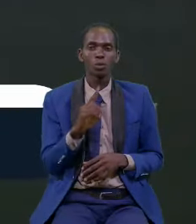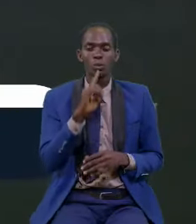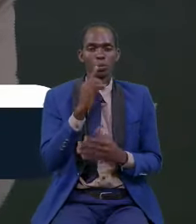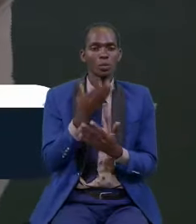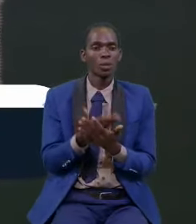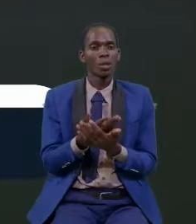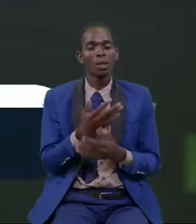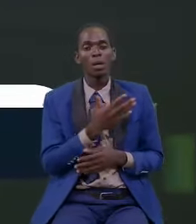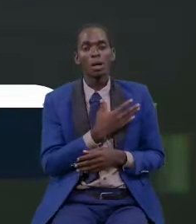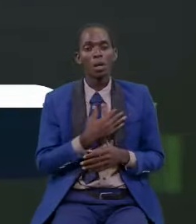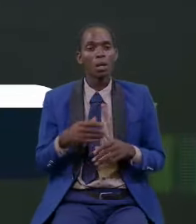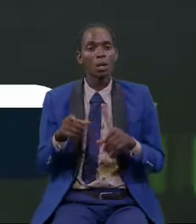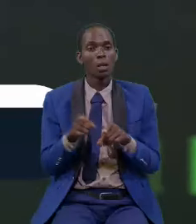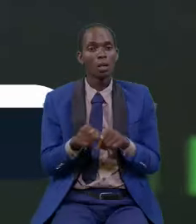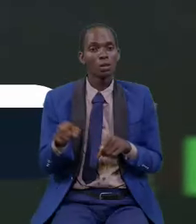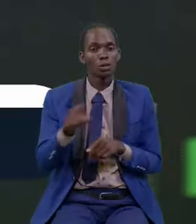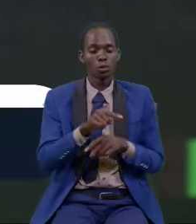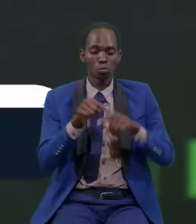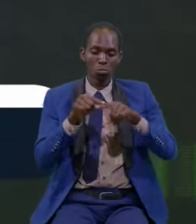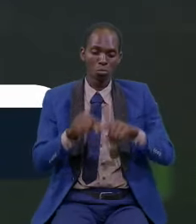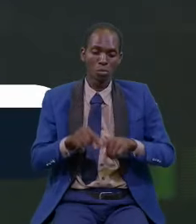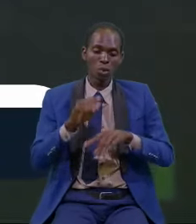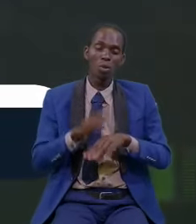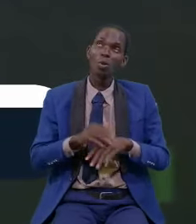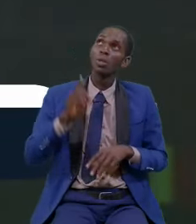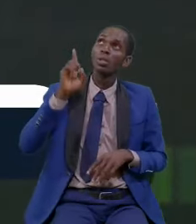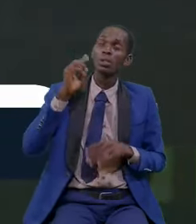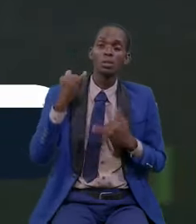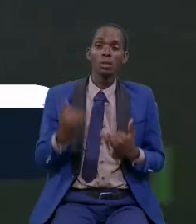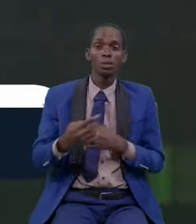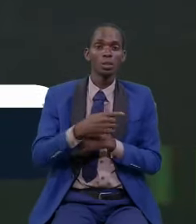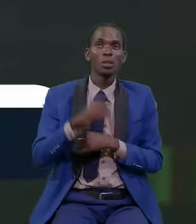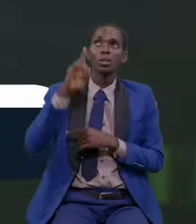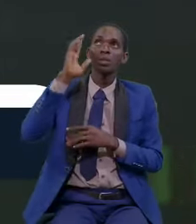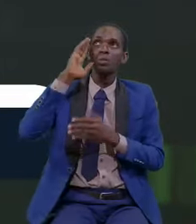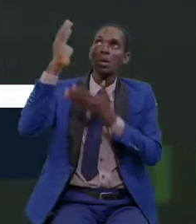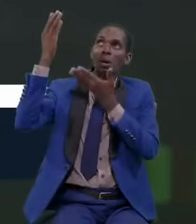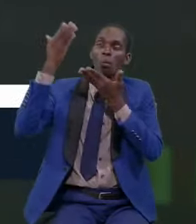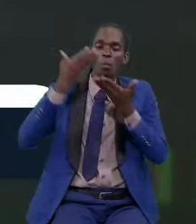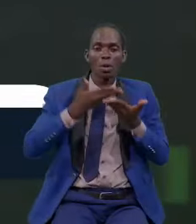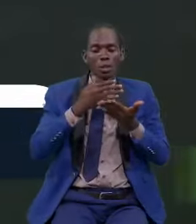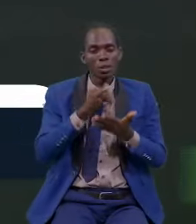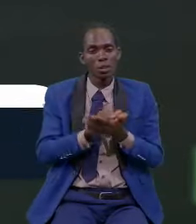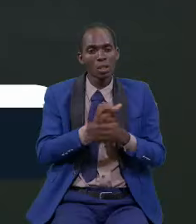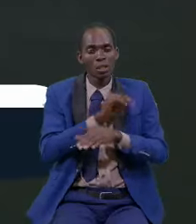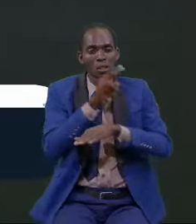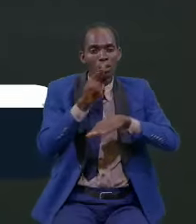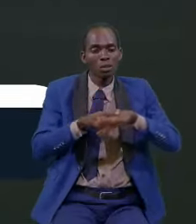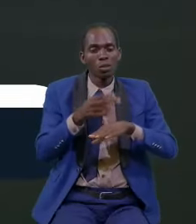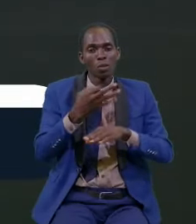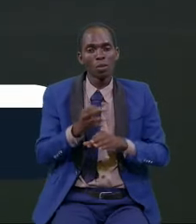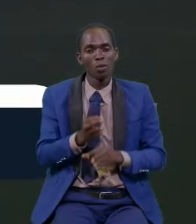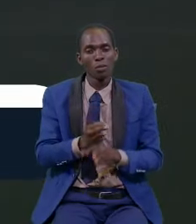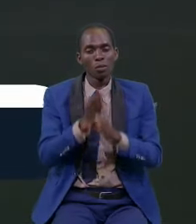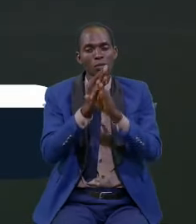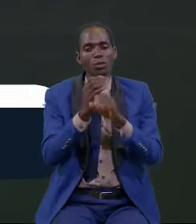on him today, he'll bring that nature of faithfulness also into your